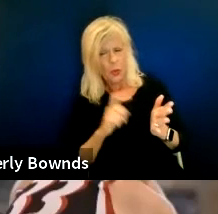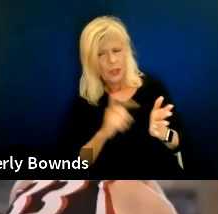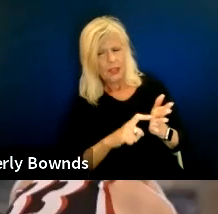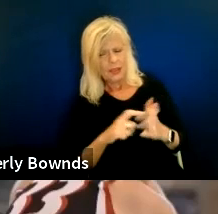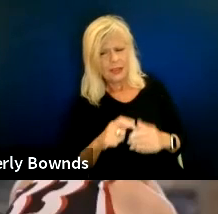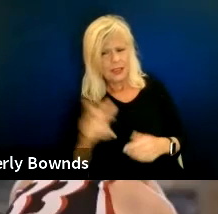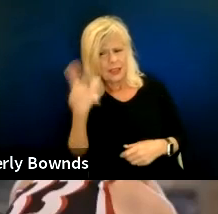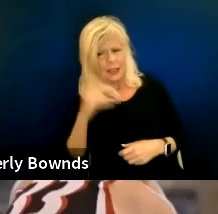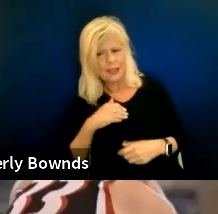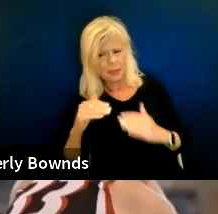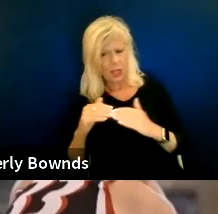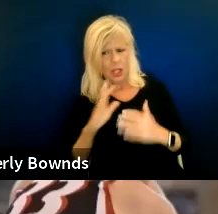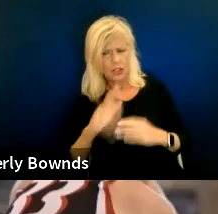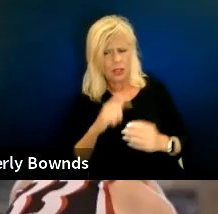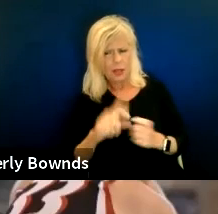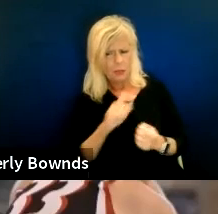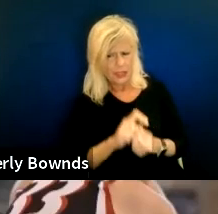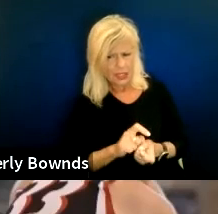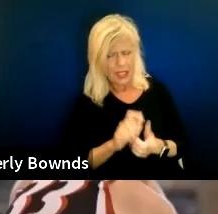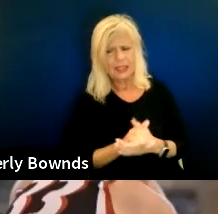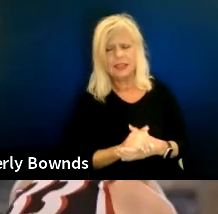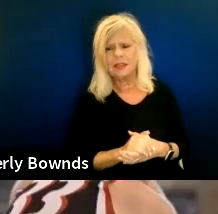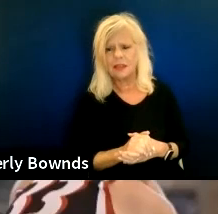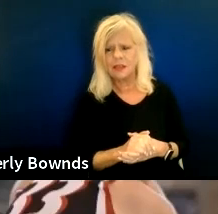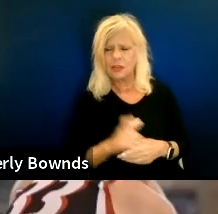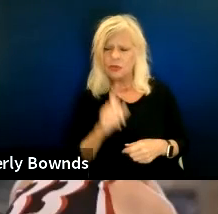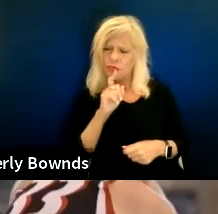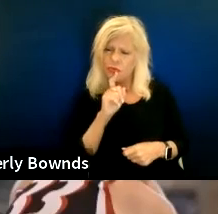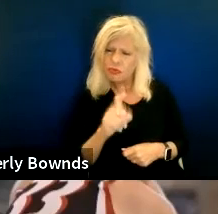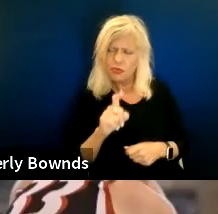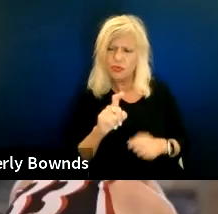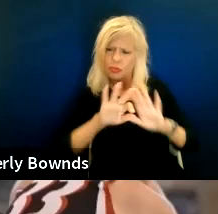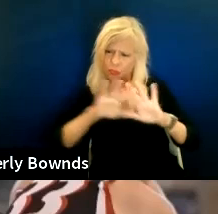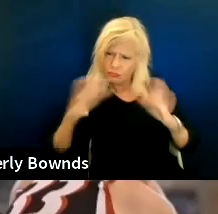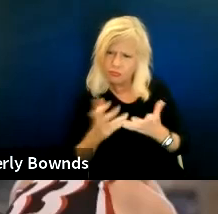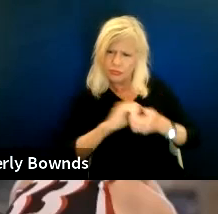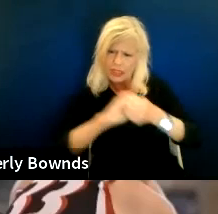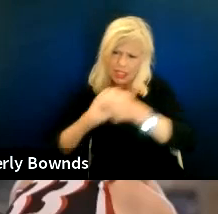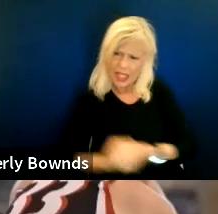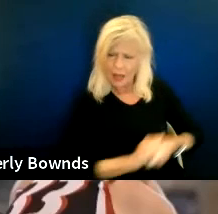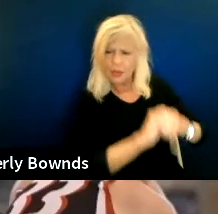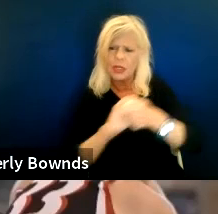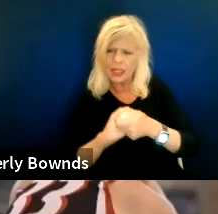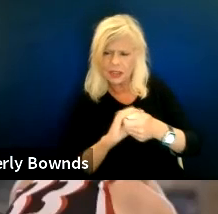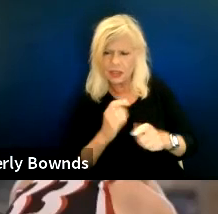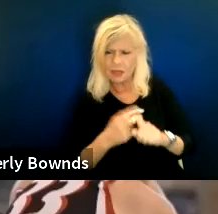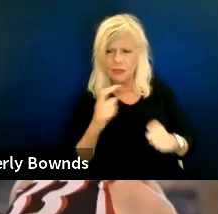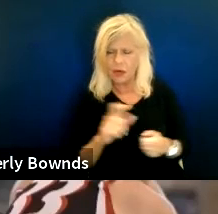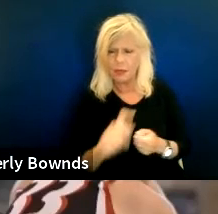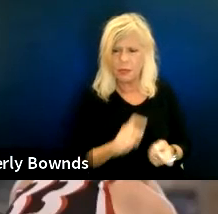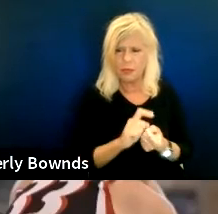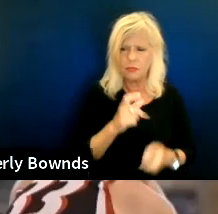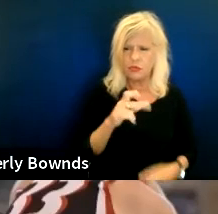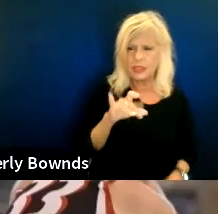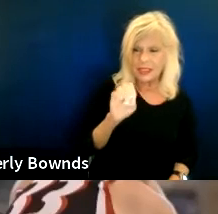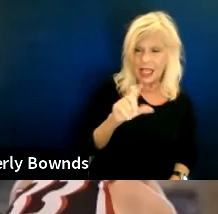to my colleagues talk about PRECISE is the true collaboration that has existed in this project, from PRECISE